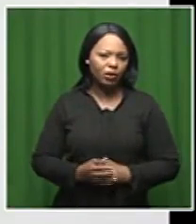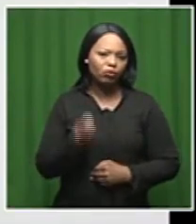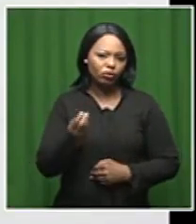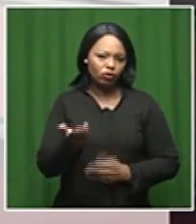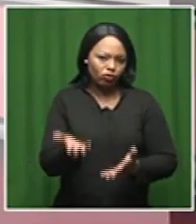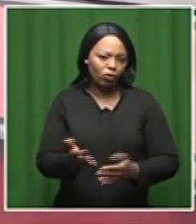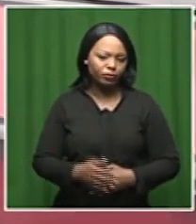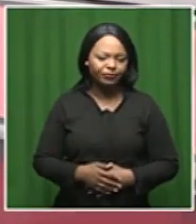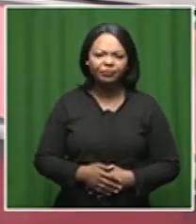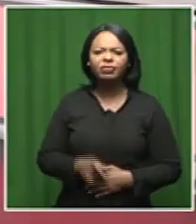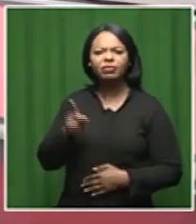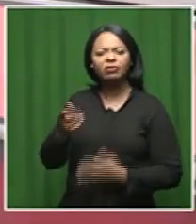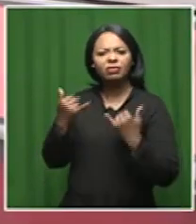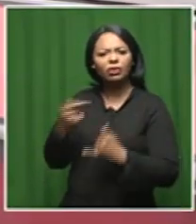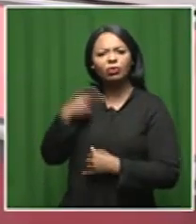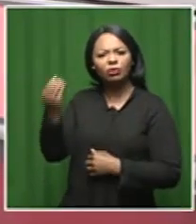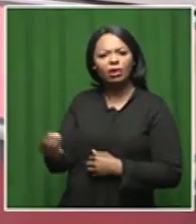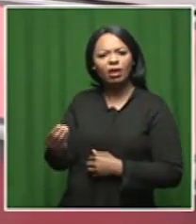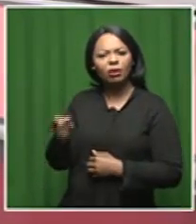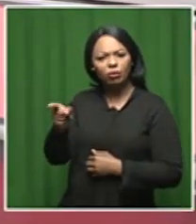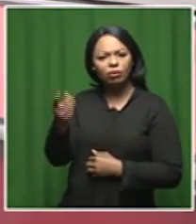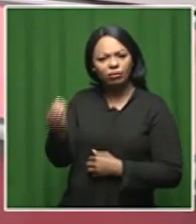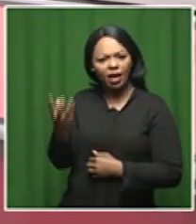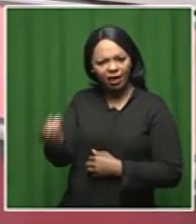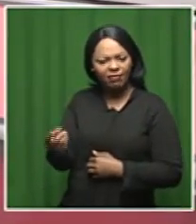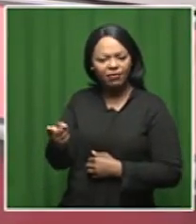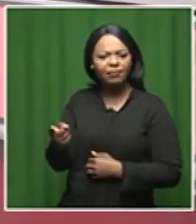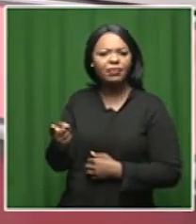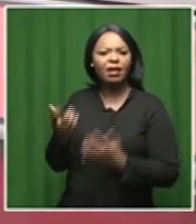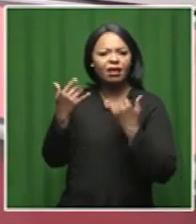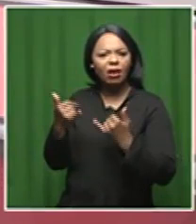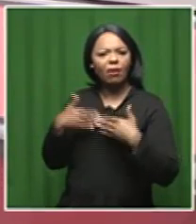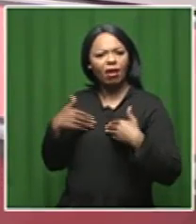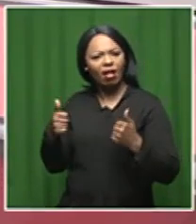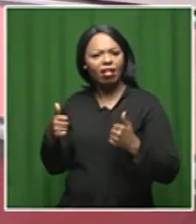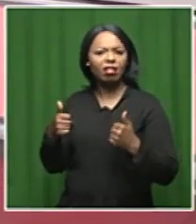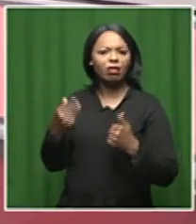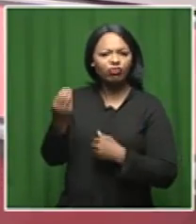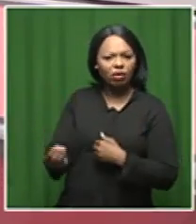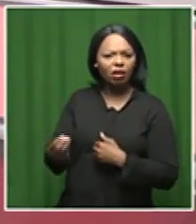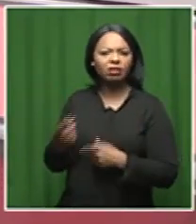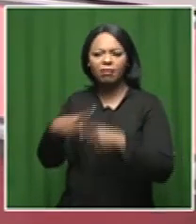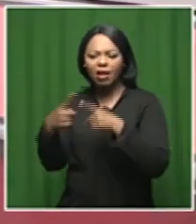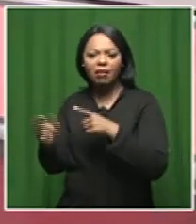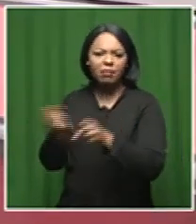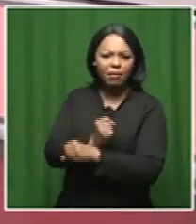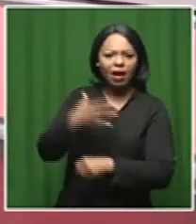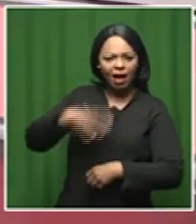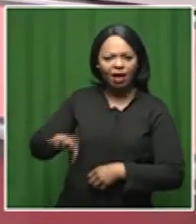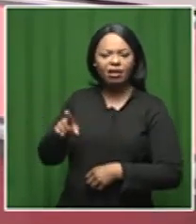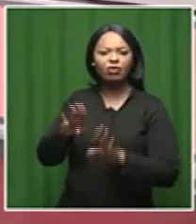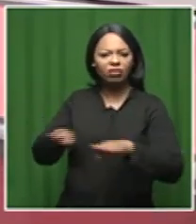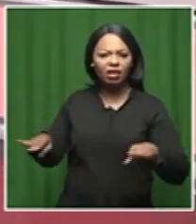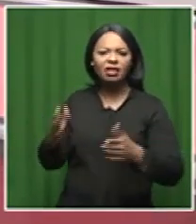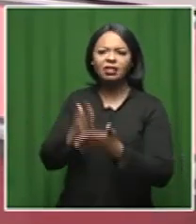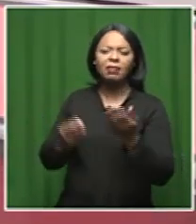let's talk through, you have this child that is seemingly normal, a healthy child that is playing around like other children, but something decides